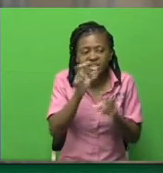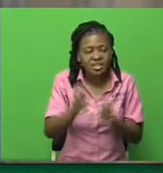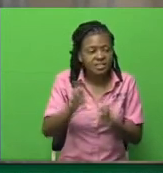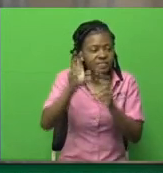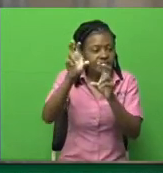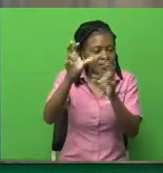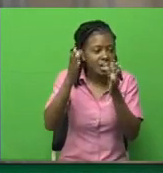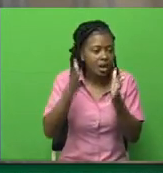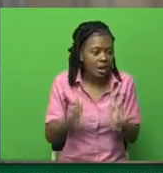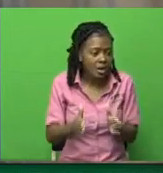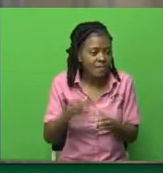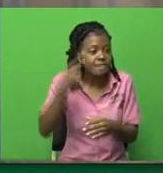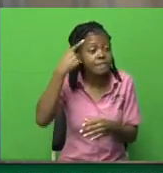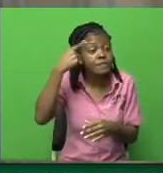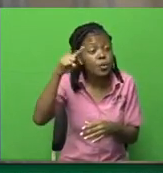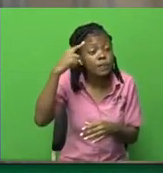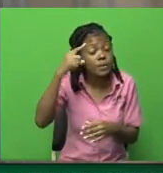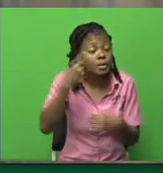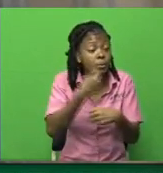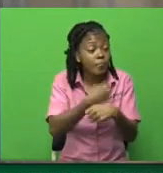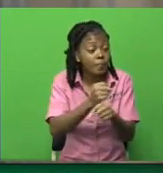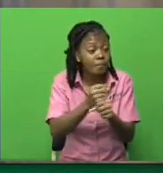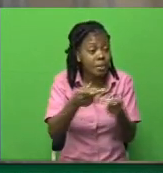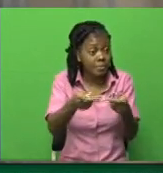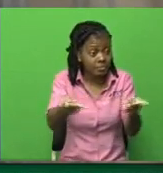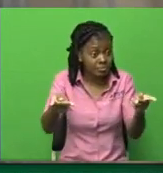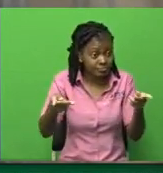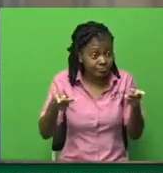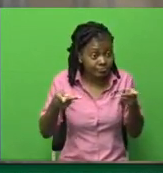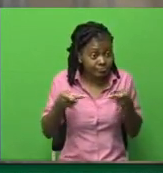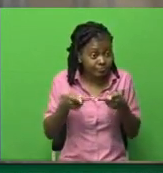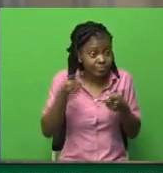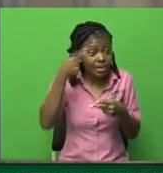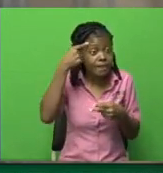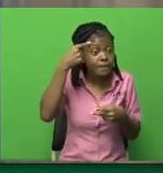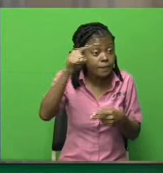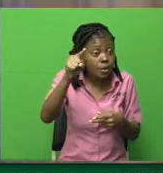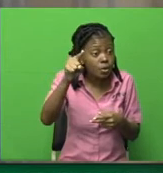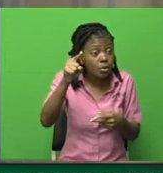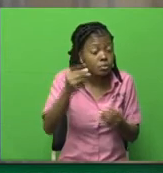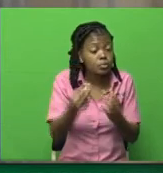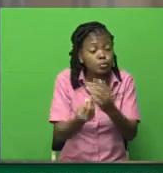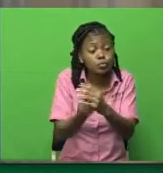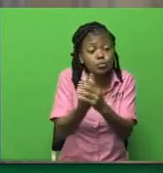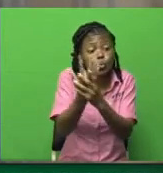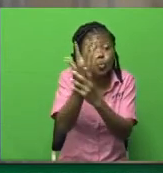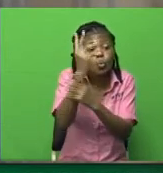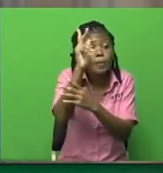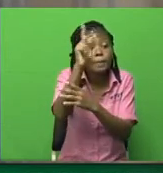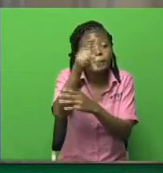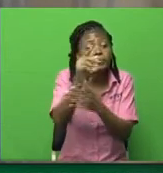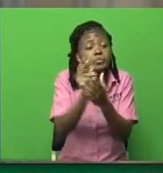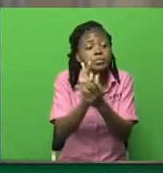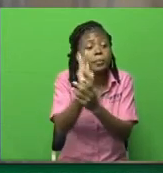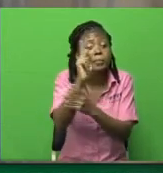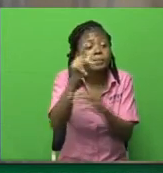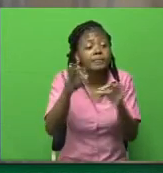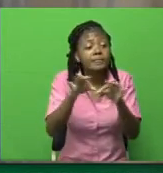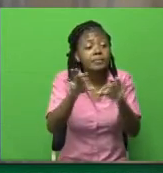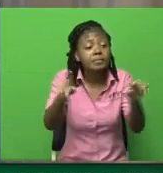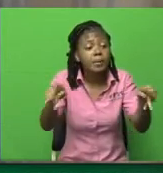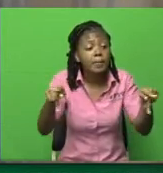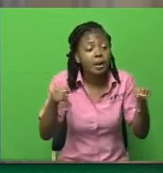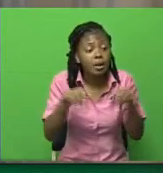aggro processing complex to process the supply from agriculture Parks this will be created through the lease of about